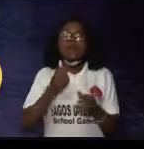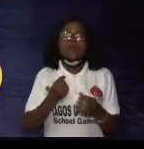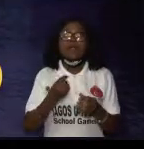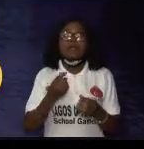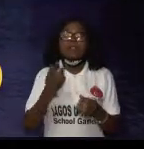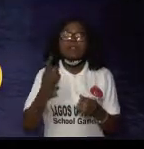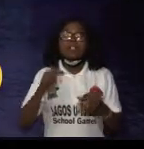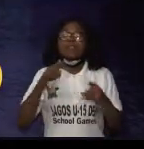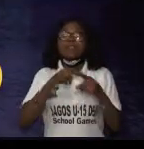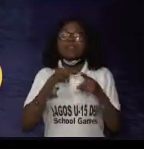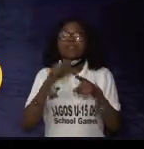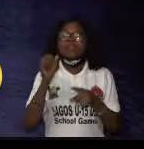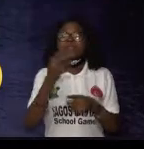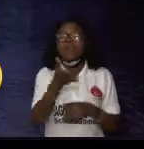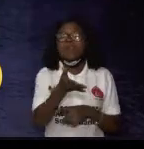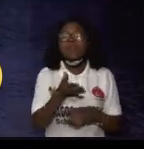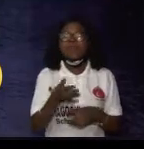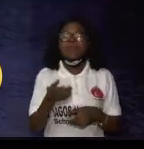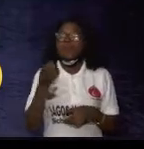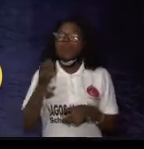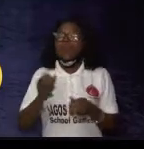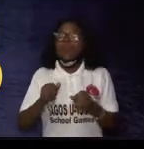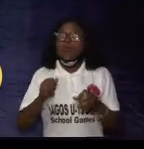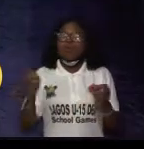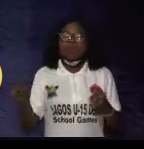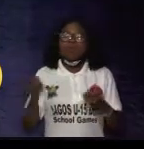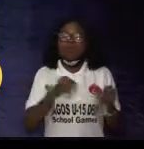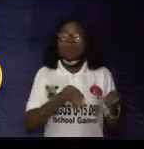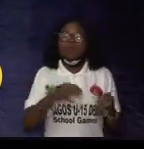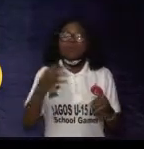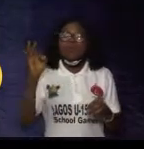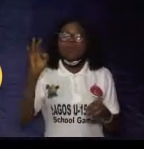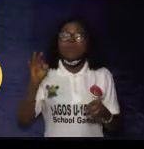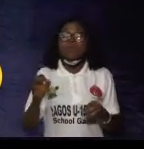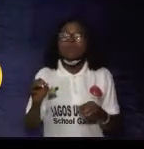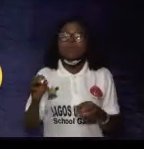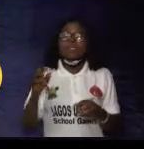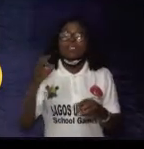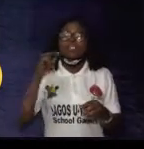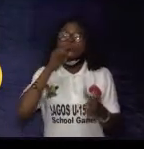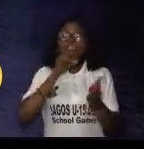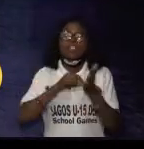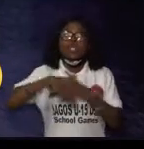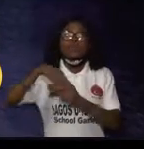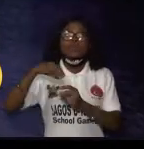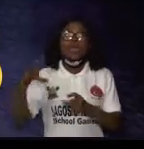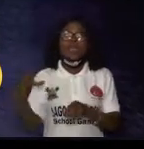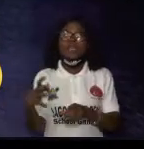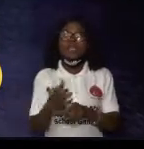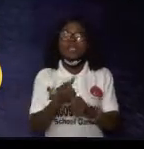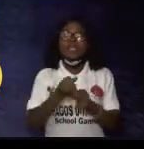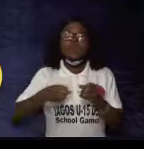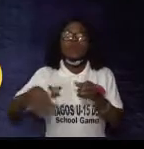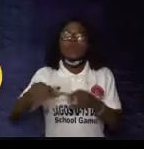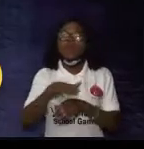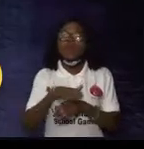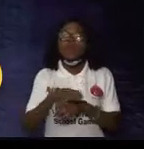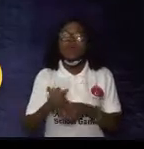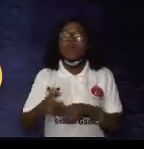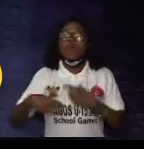These are the words, the phrasal verbs. Put off, chicken out, take